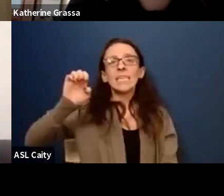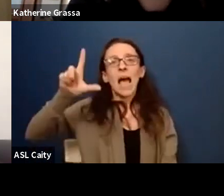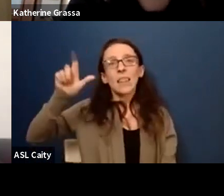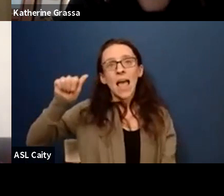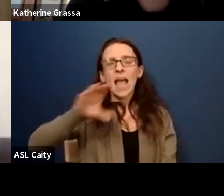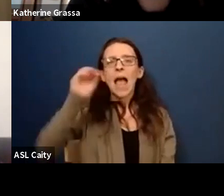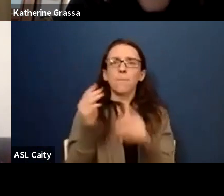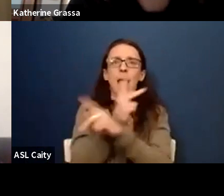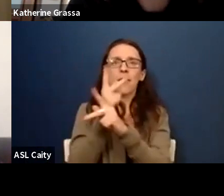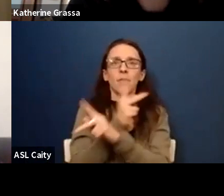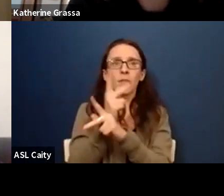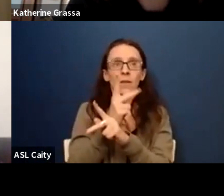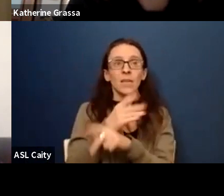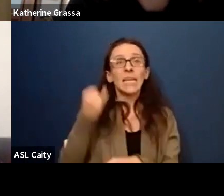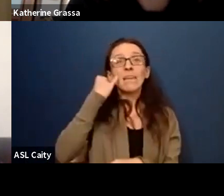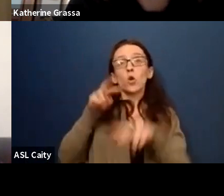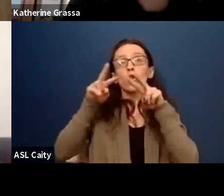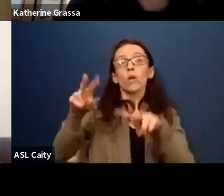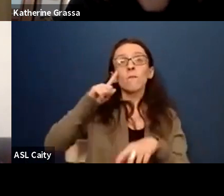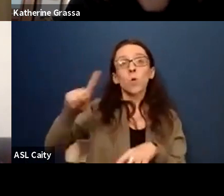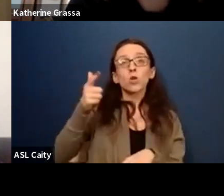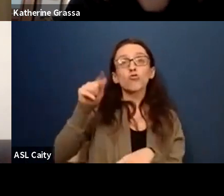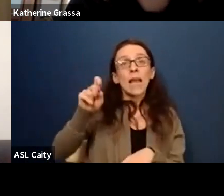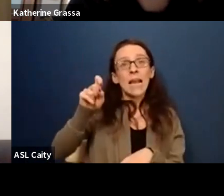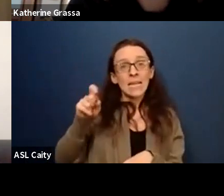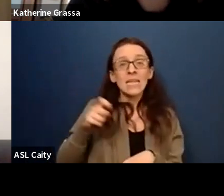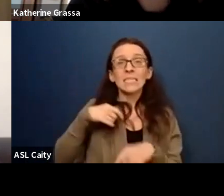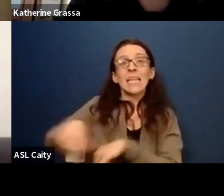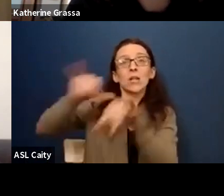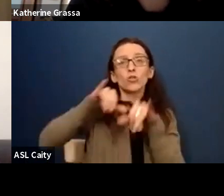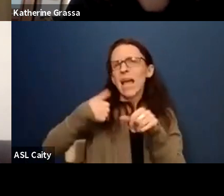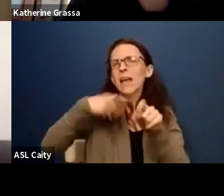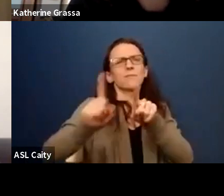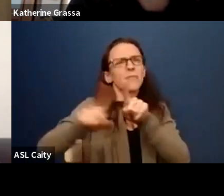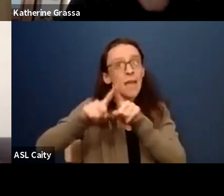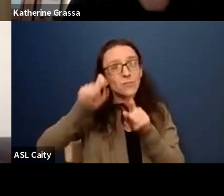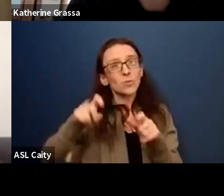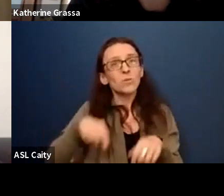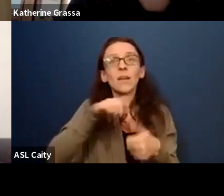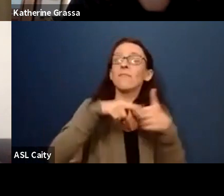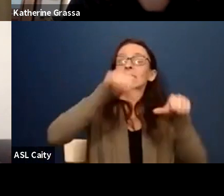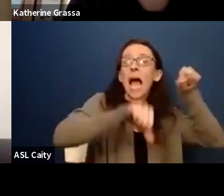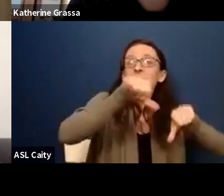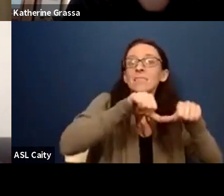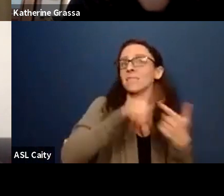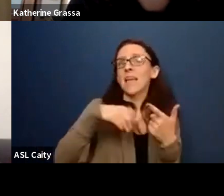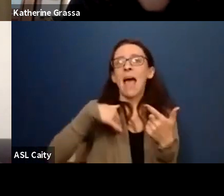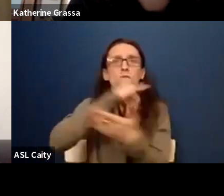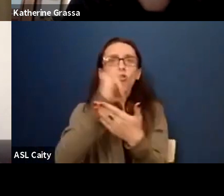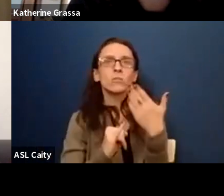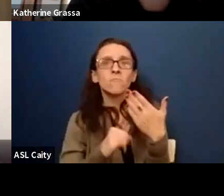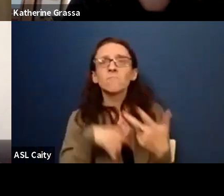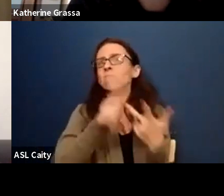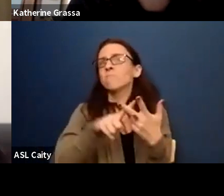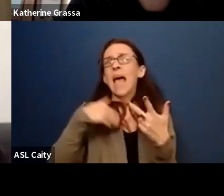standards, there's more than ELA and math to be covered by the state. There's science, there's arts, there's